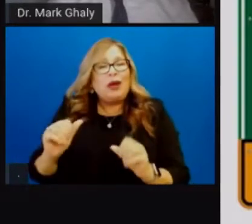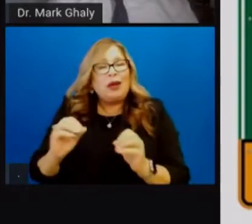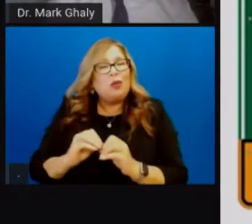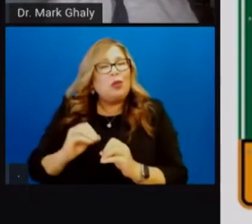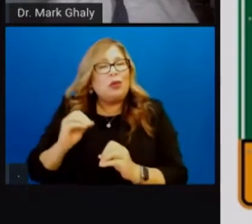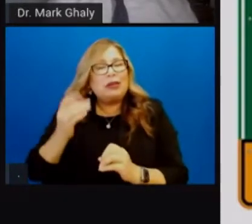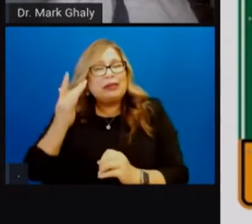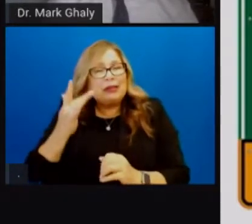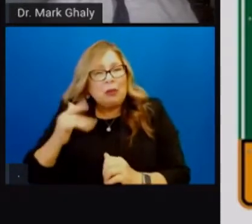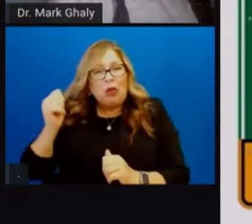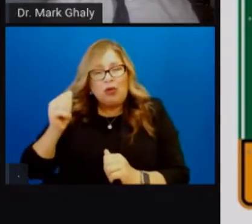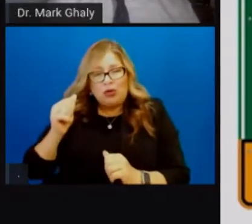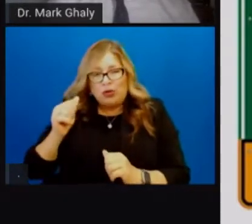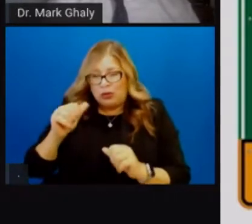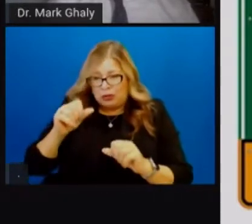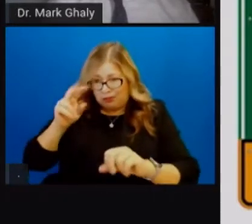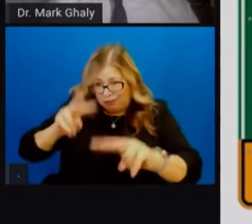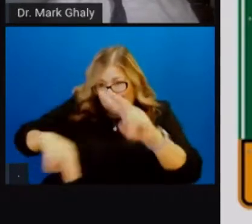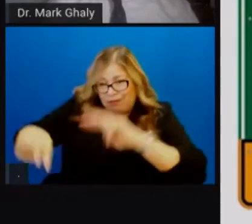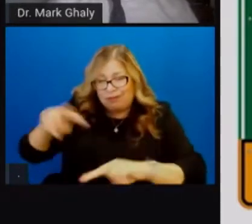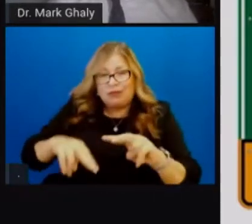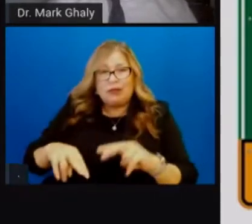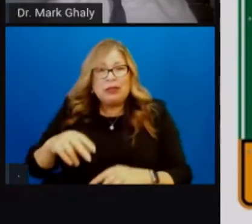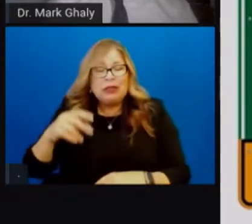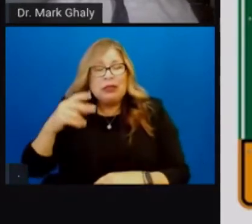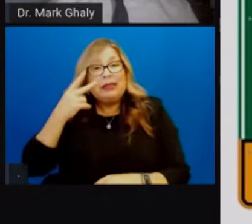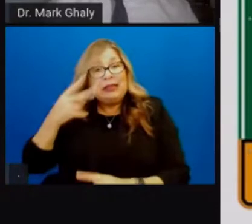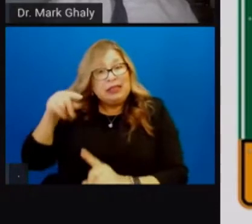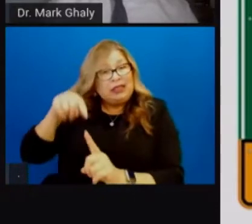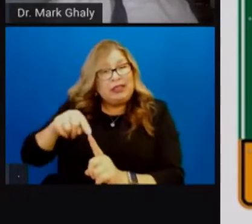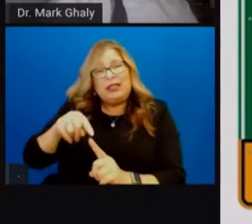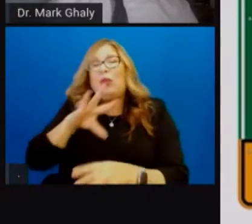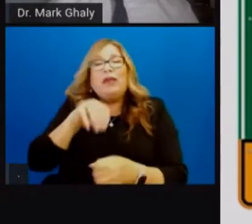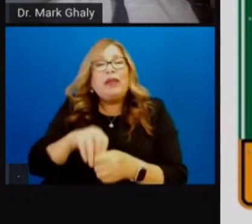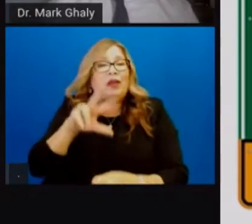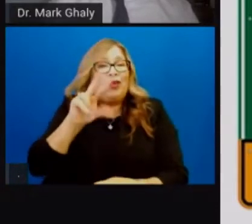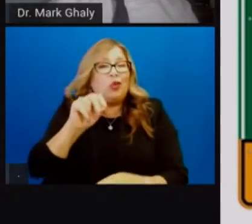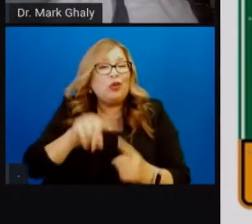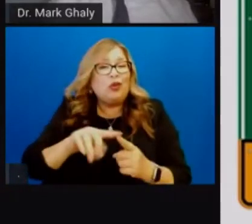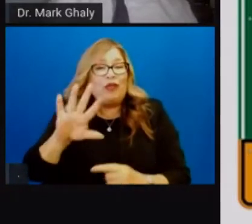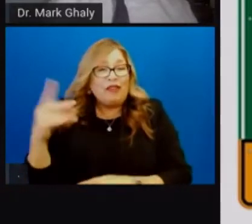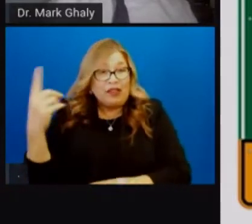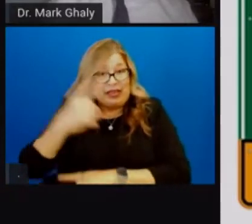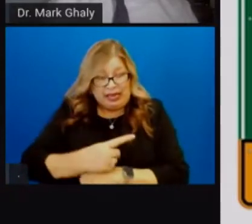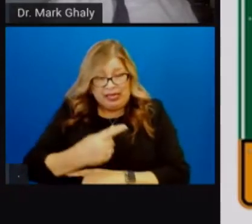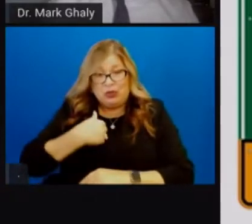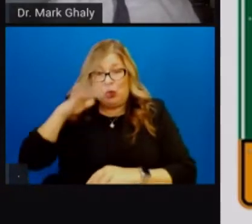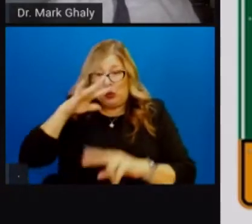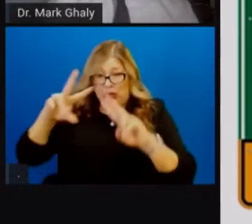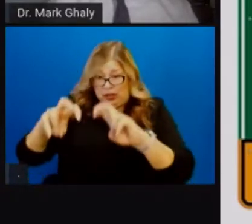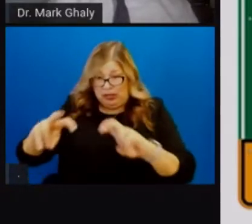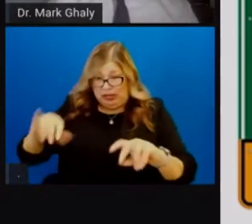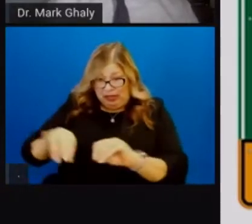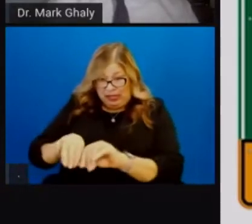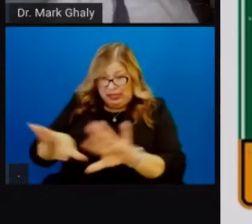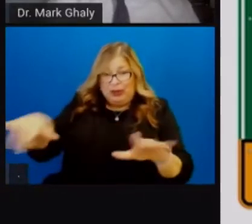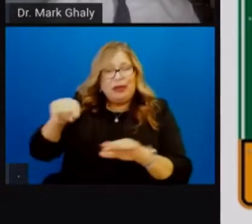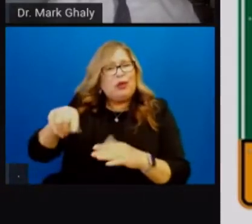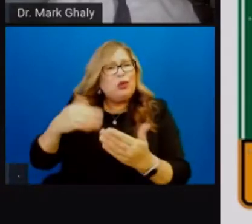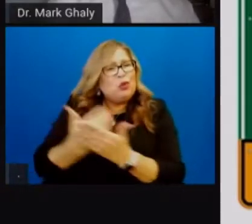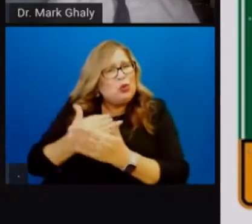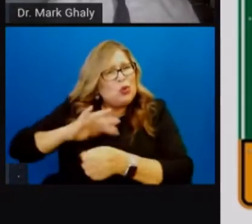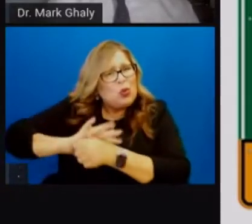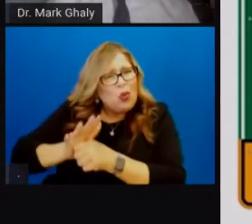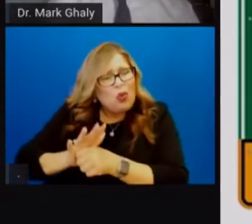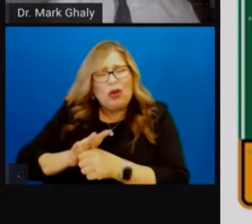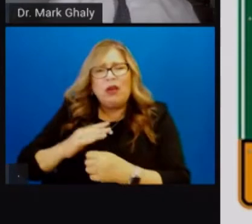45 days, really understand what variant are we dealing with. Is it one that we know already? Is it one that is new? Where is the level of